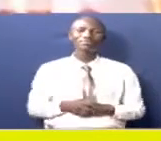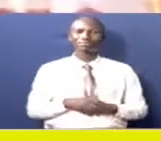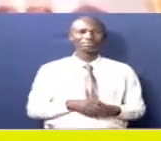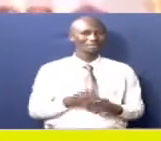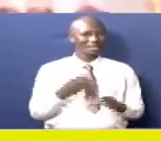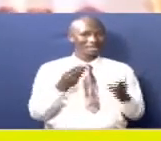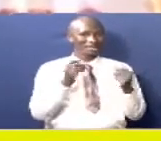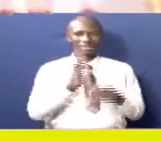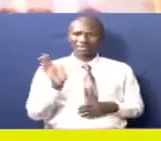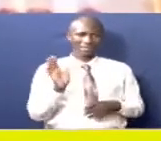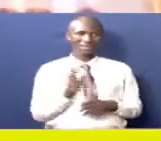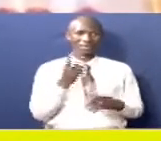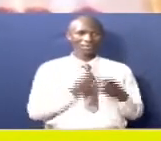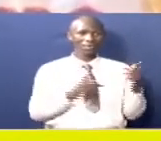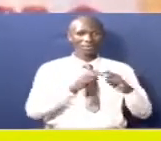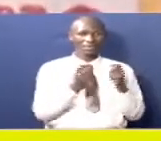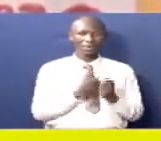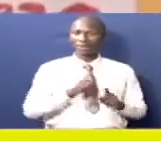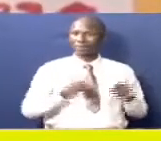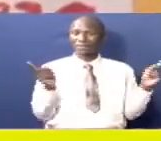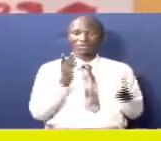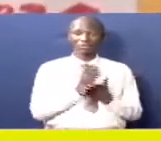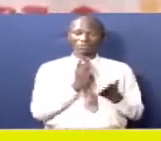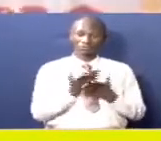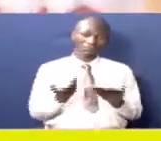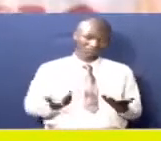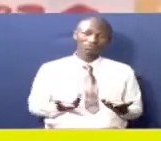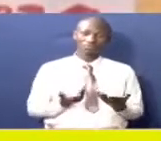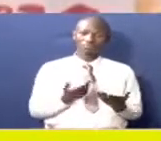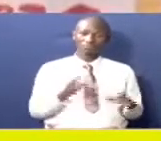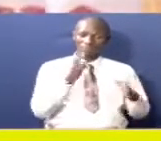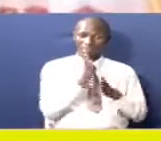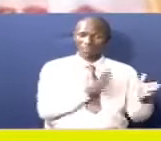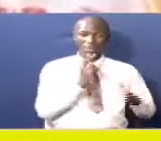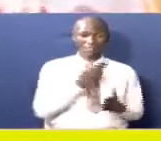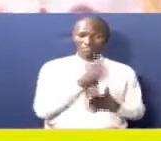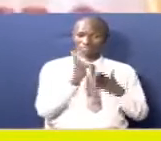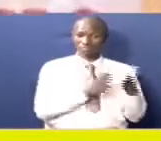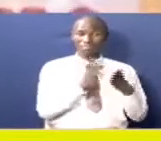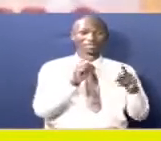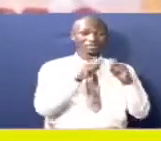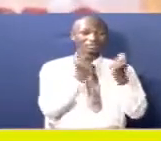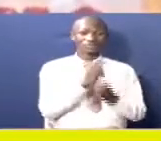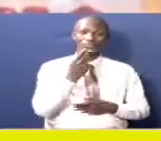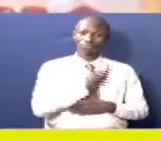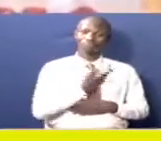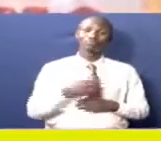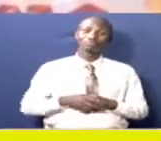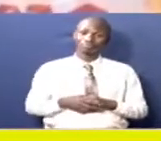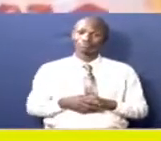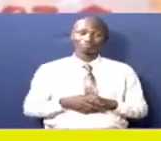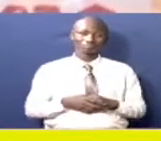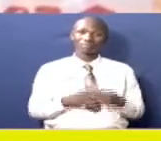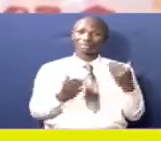raisi for both teams, but of course si tunaenda according to plan yetu na strategy yetu ya team yetu. Tujali